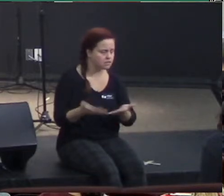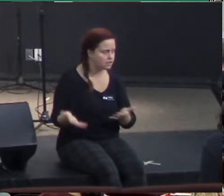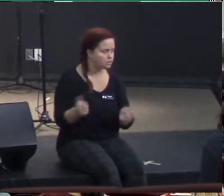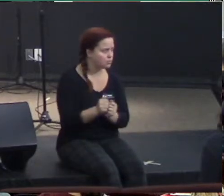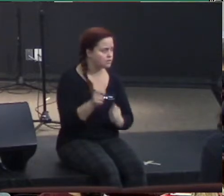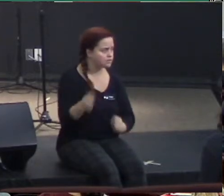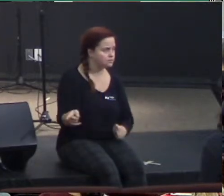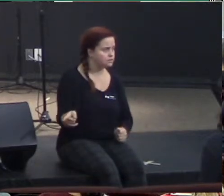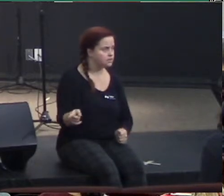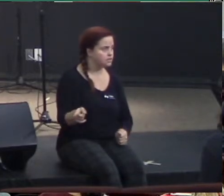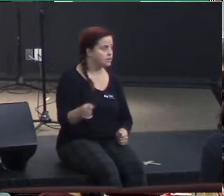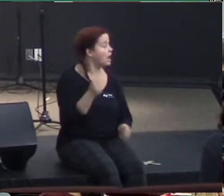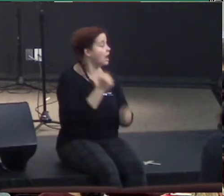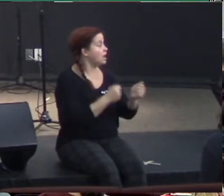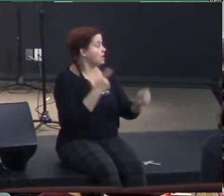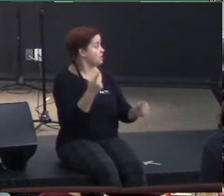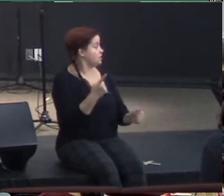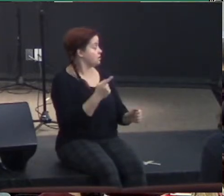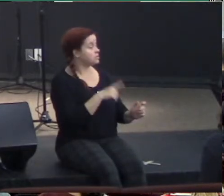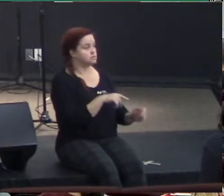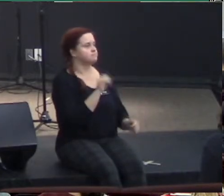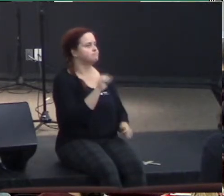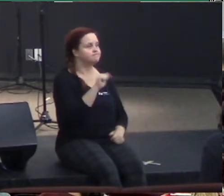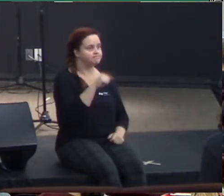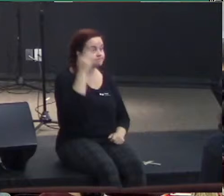And everyone kind of go, yeah, we know.